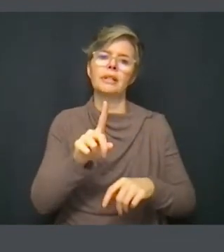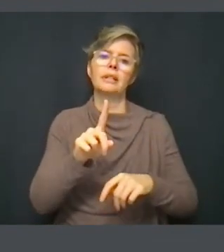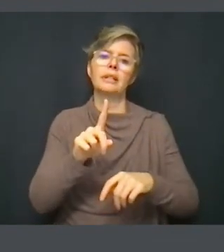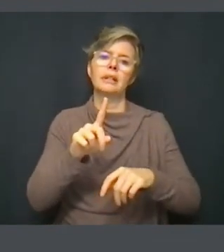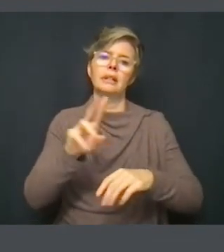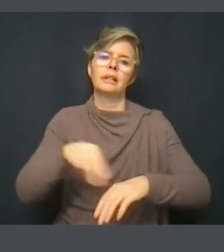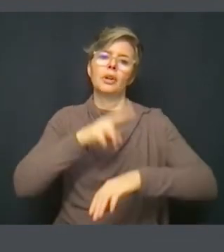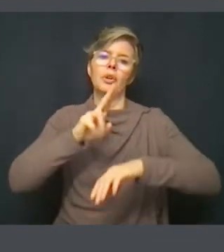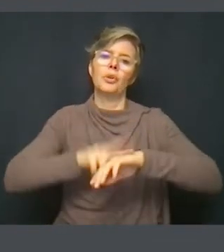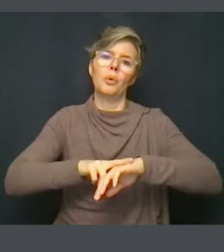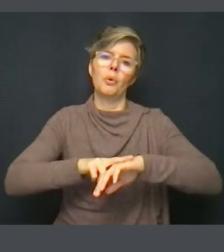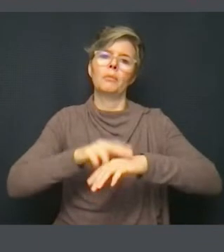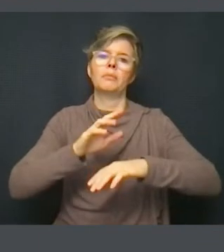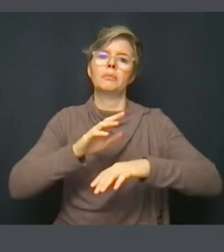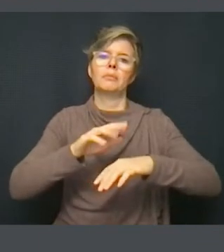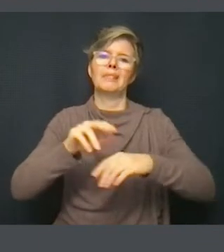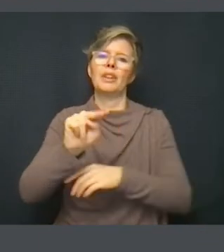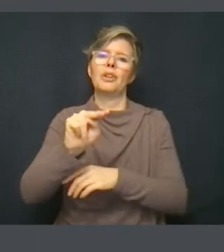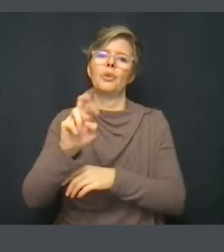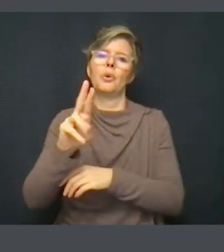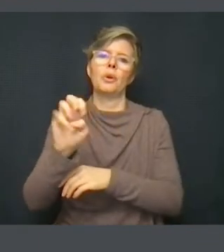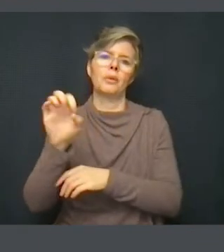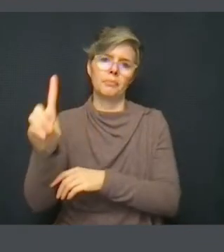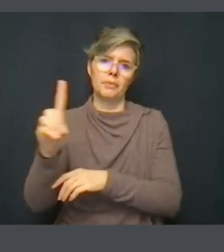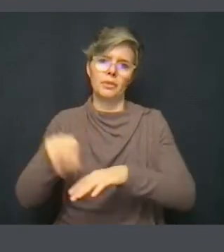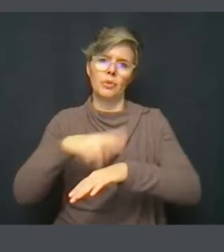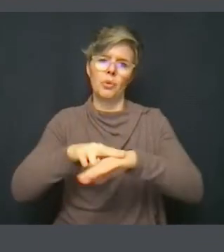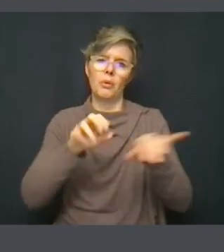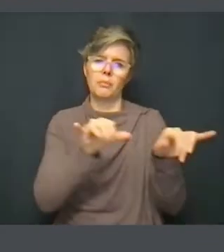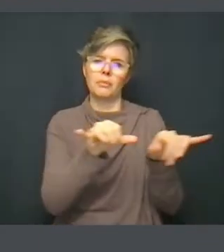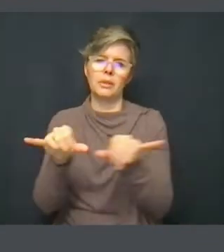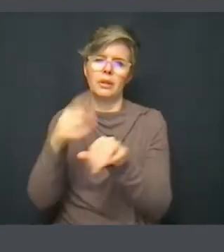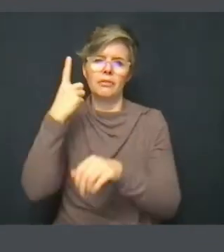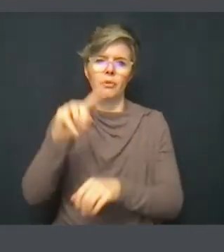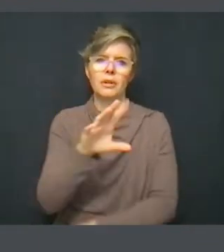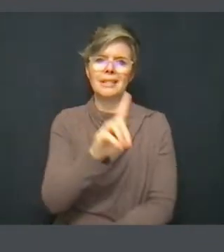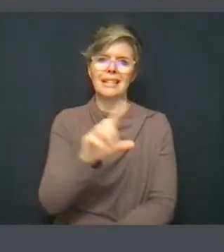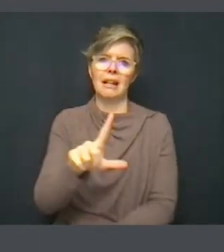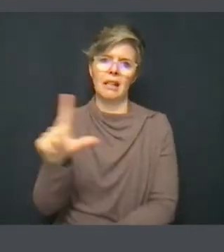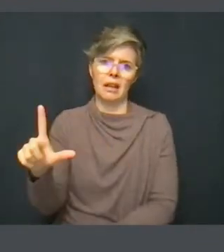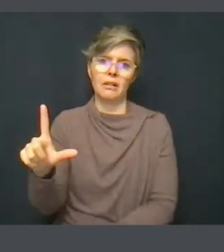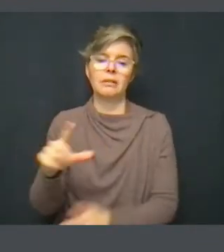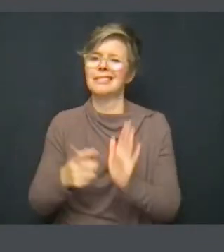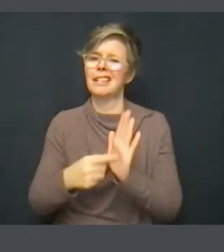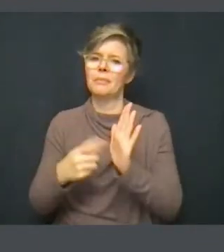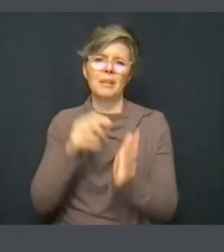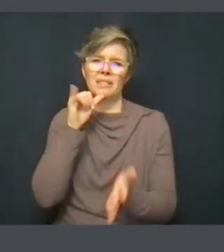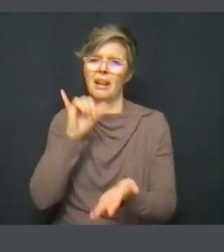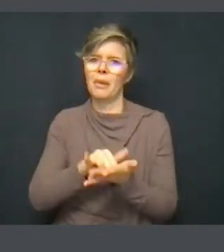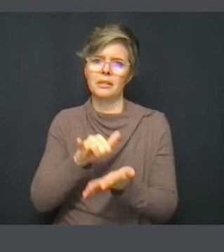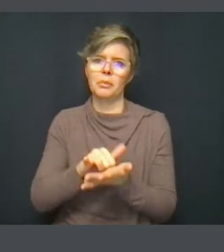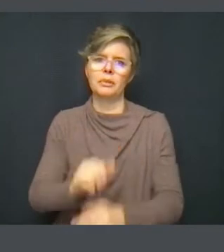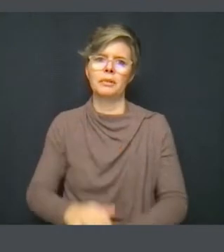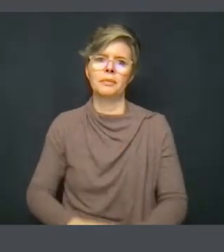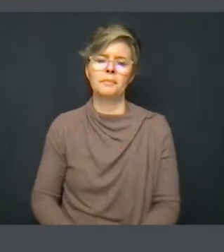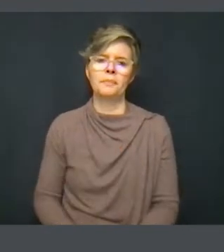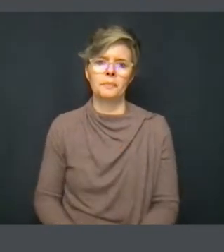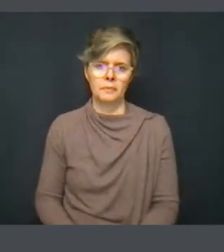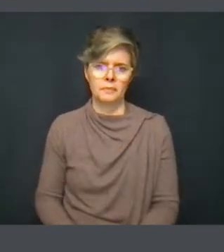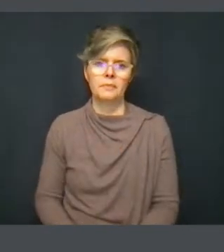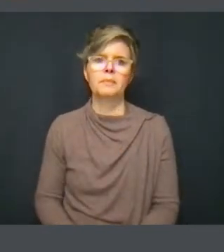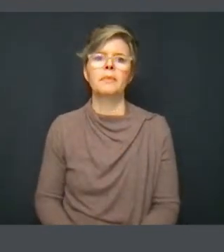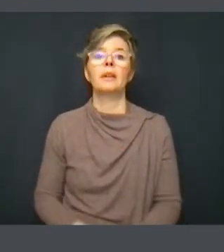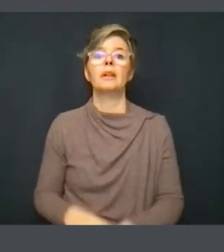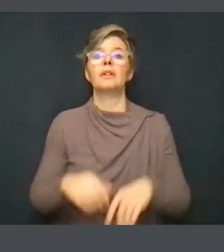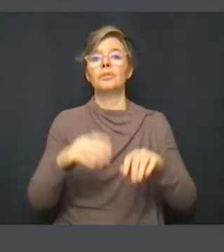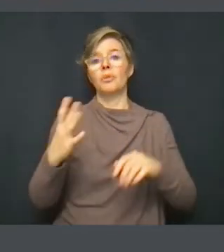aware that that's not always possible for all dual language learners, but whenever possible, you do want to do that. So yes, you can administer both formal and